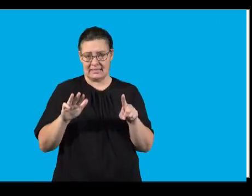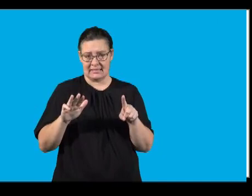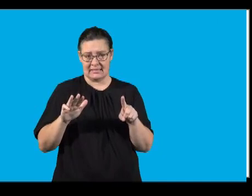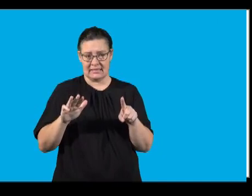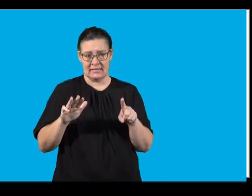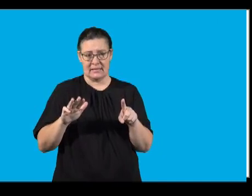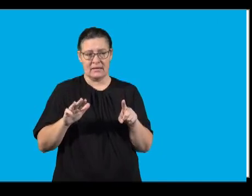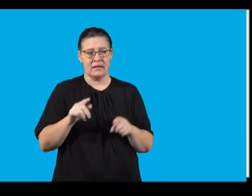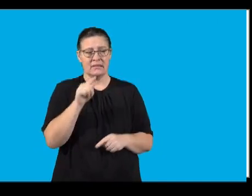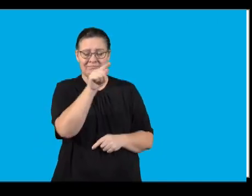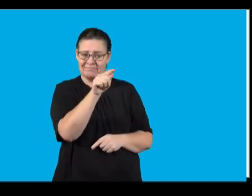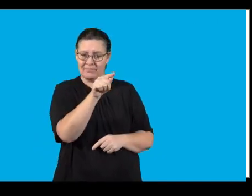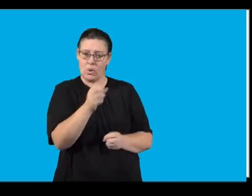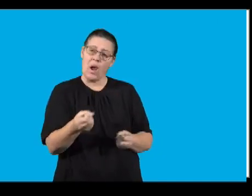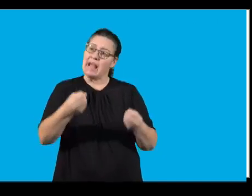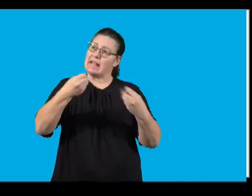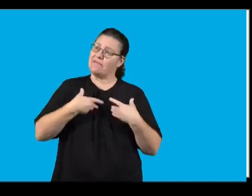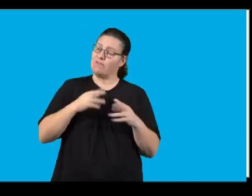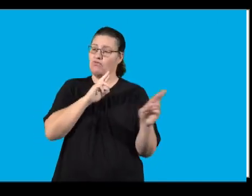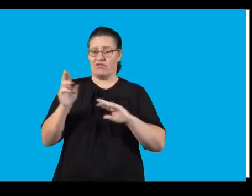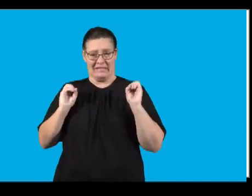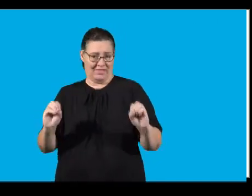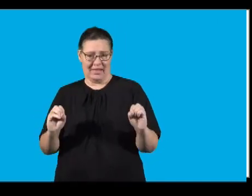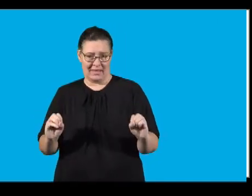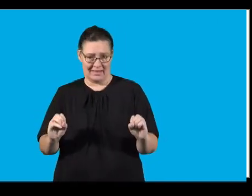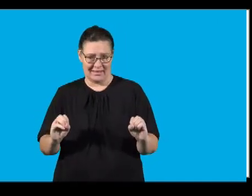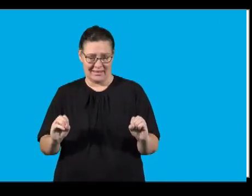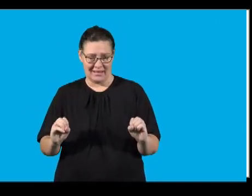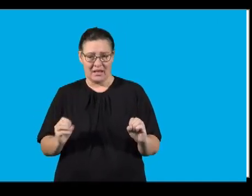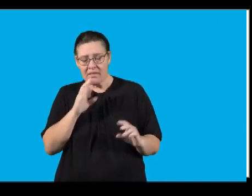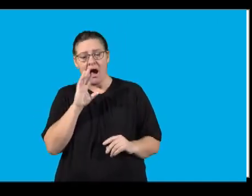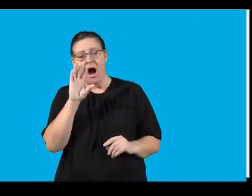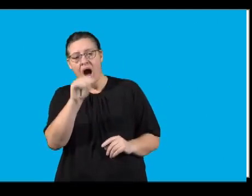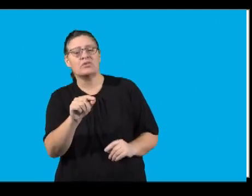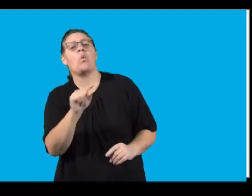it in the text for you. So they haven't given you a text reference. All right,